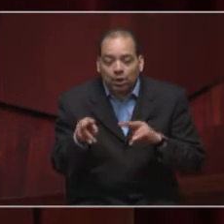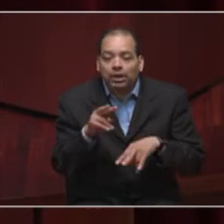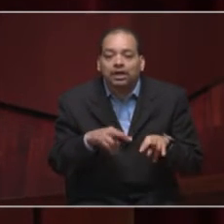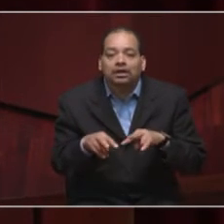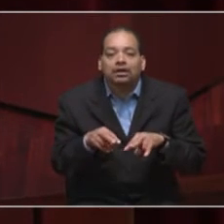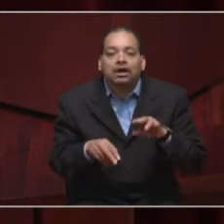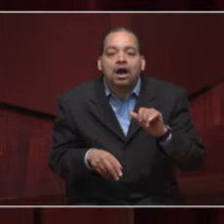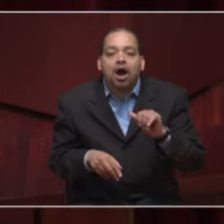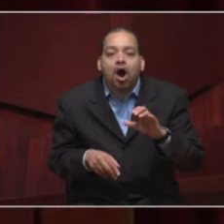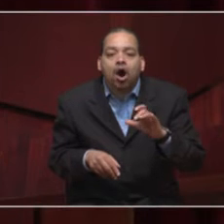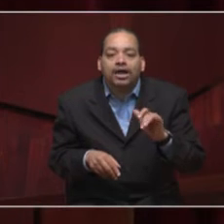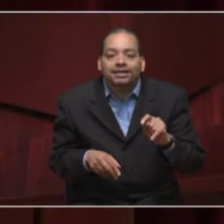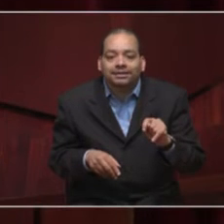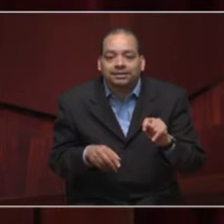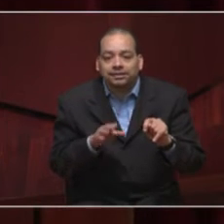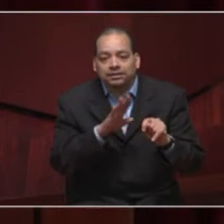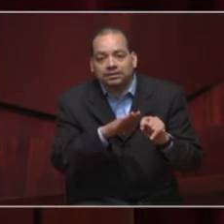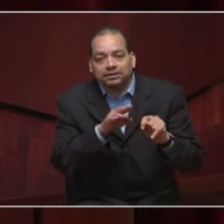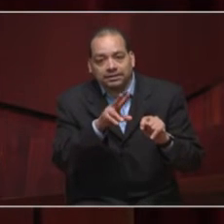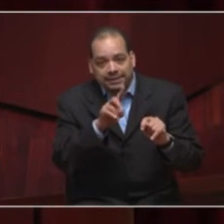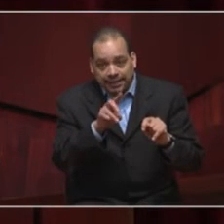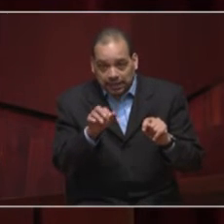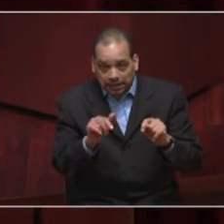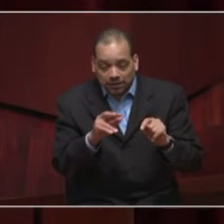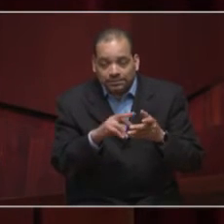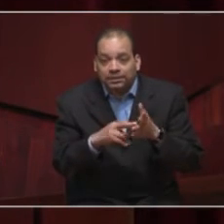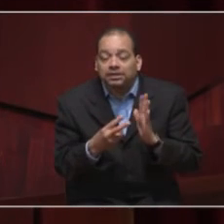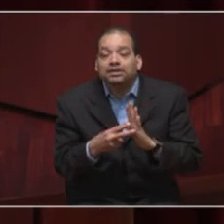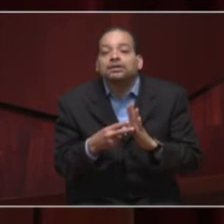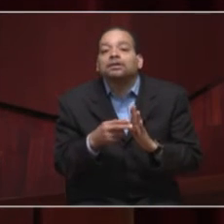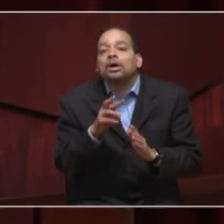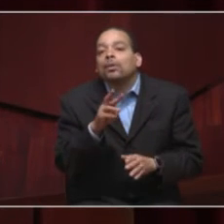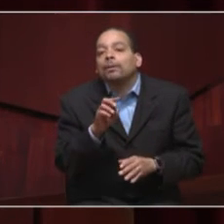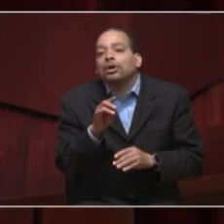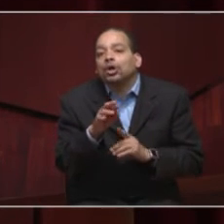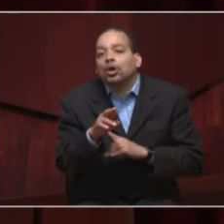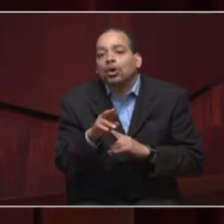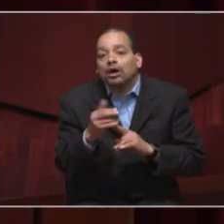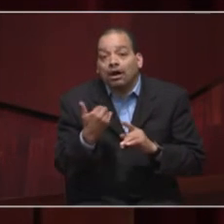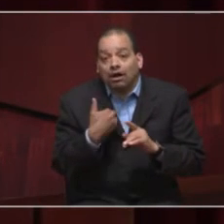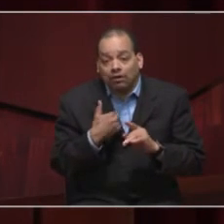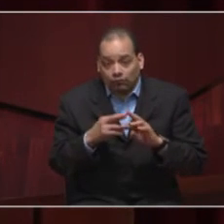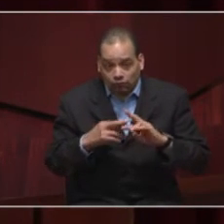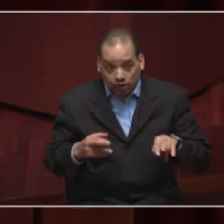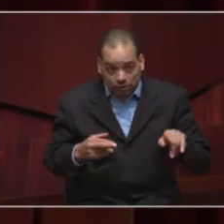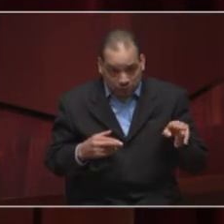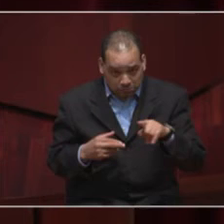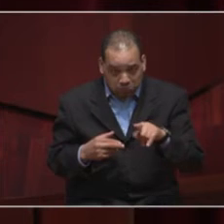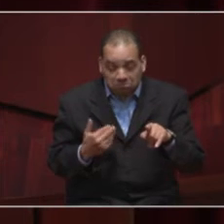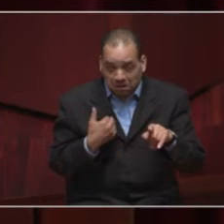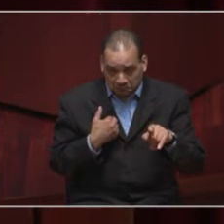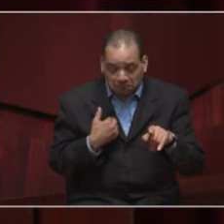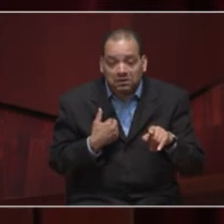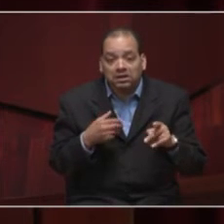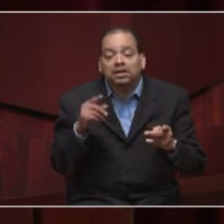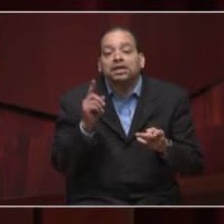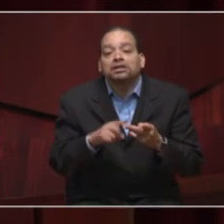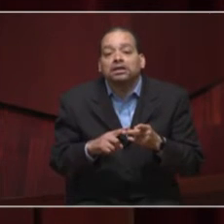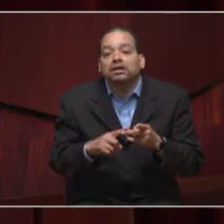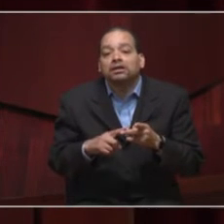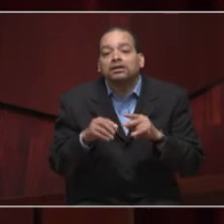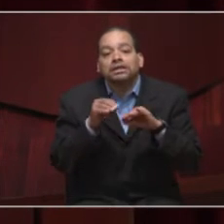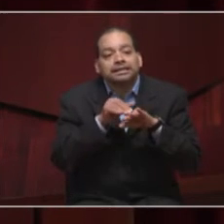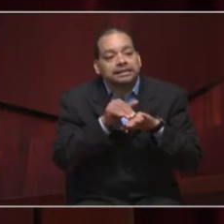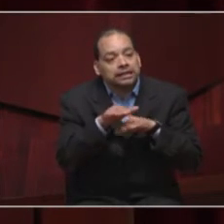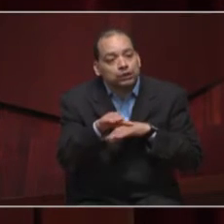data. So we'll be having that webinar after we have sent you the spreadsheets, when they're still fresh in your mind, during